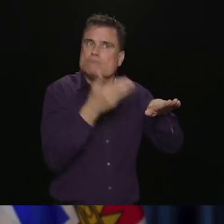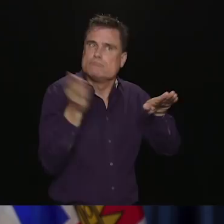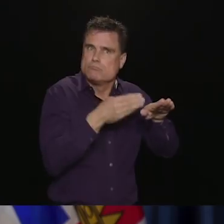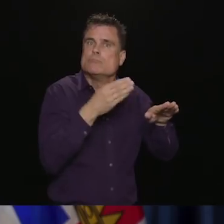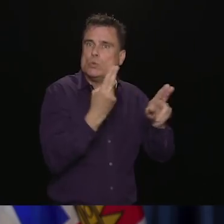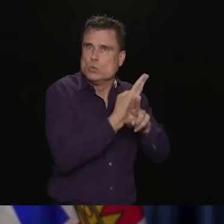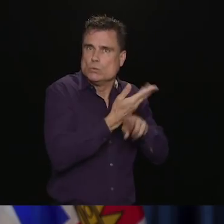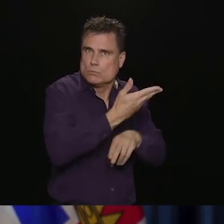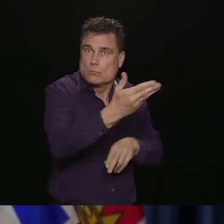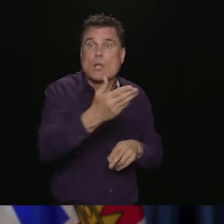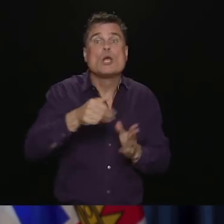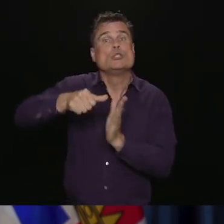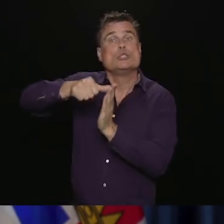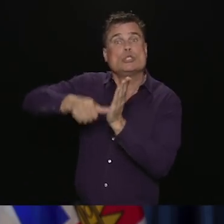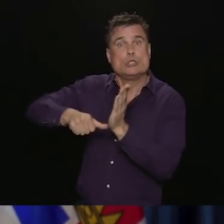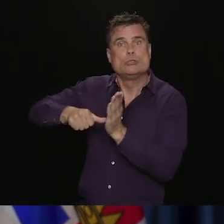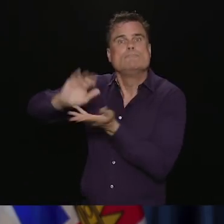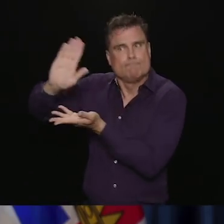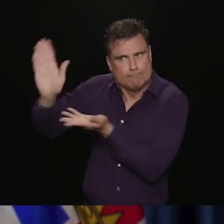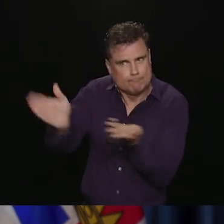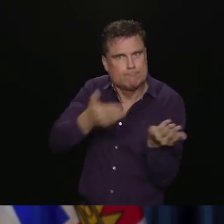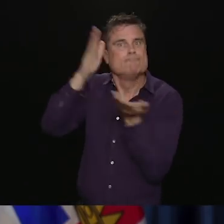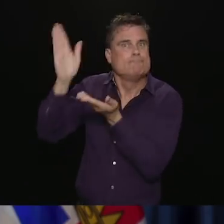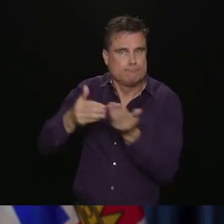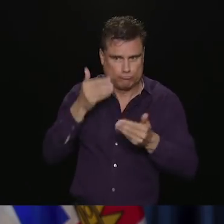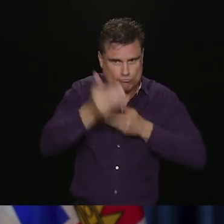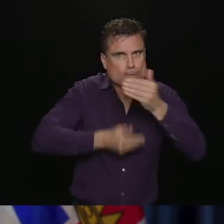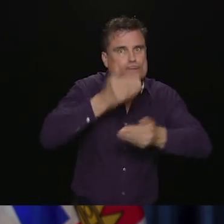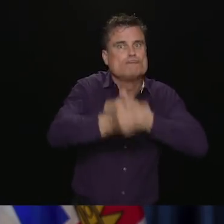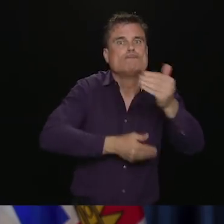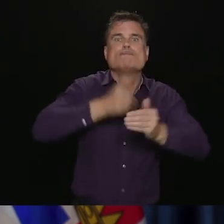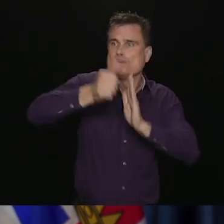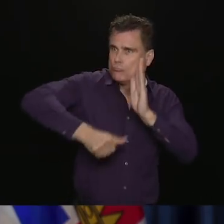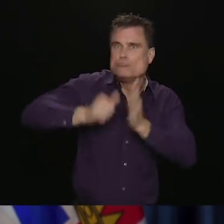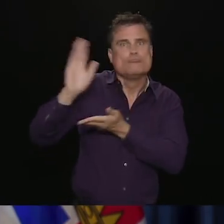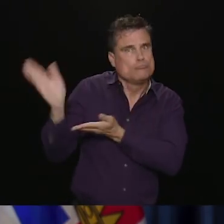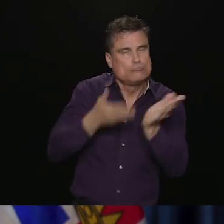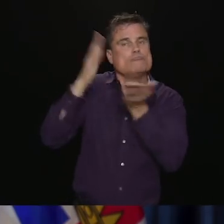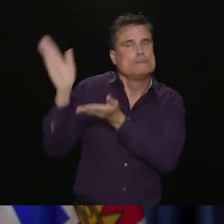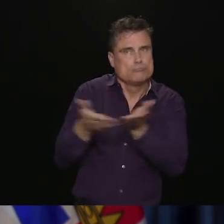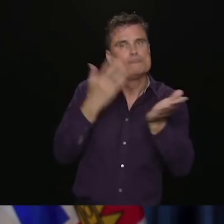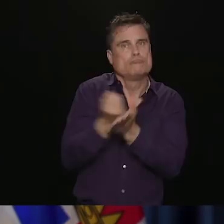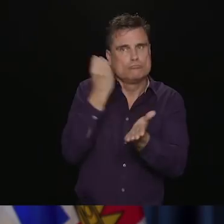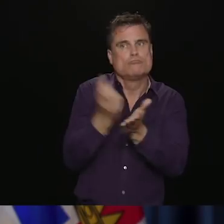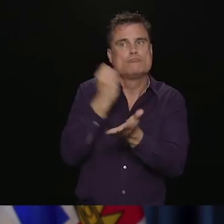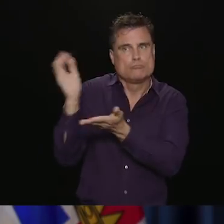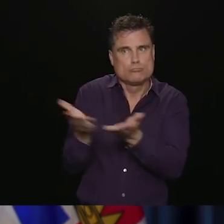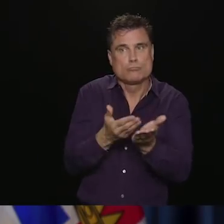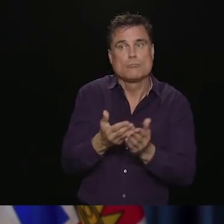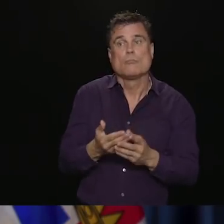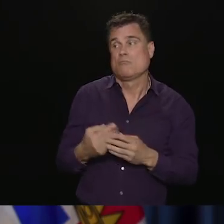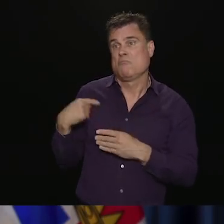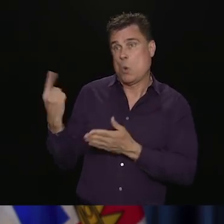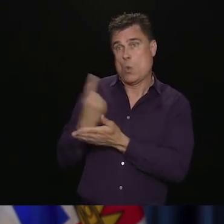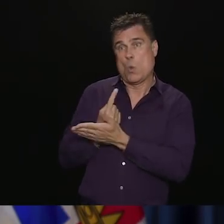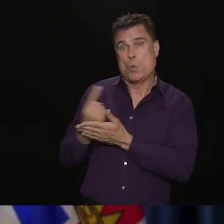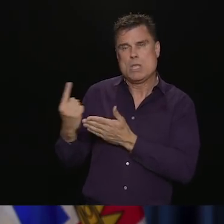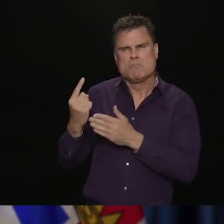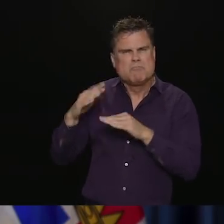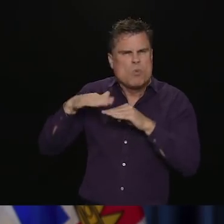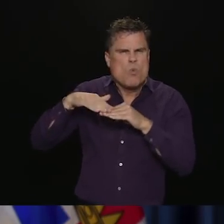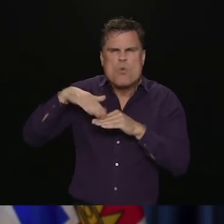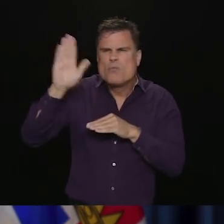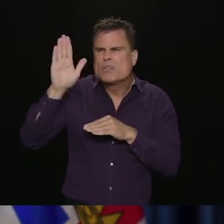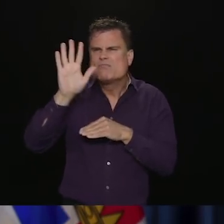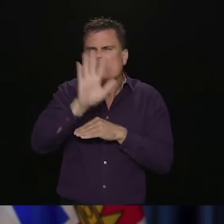we reported last Thursday, just over 5,900 surgeries had taken place the previous week, which is really, under